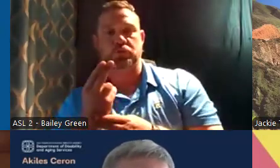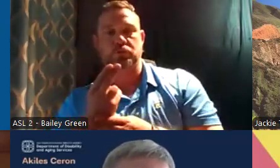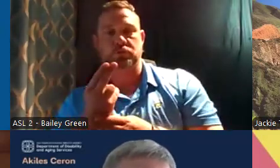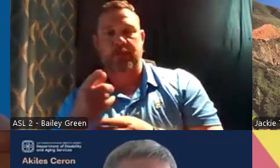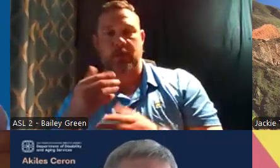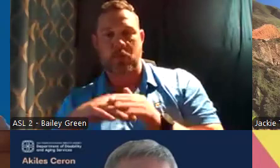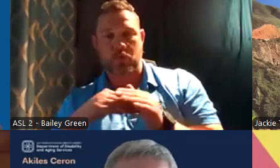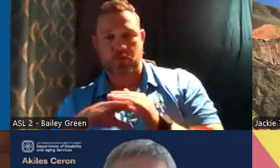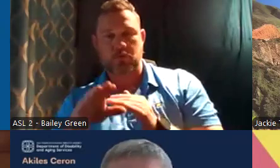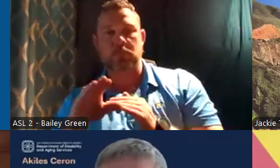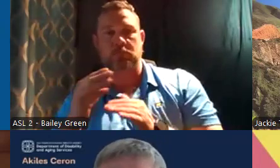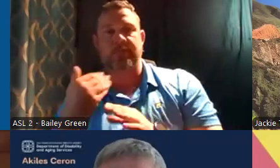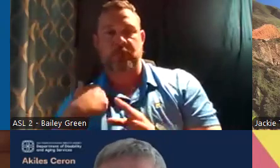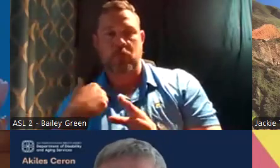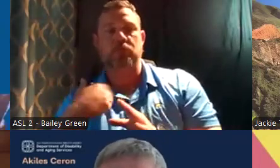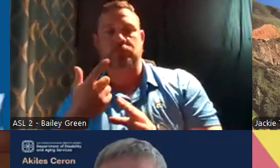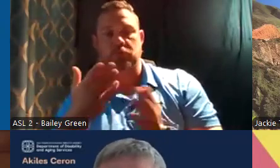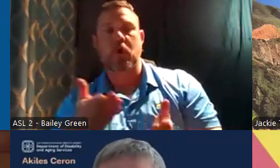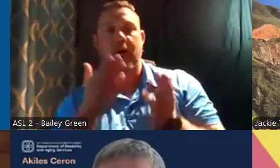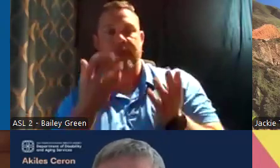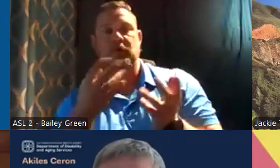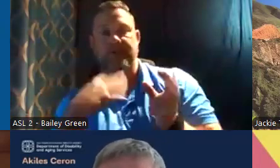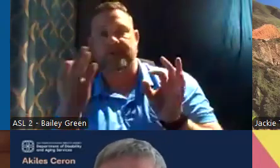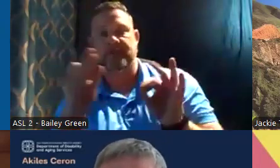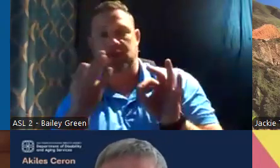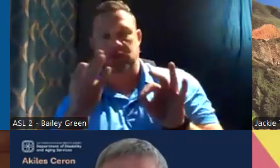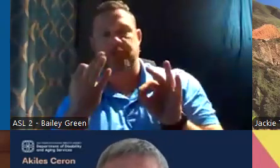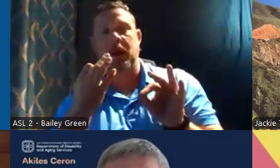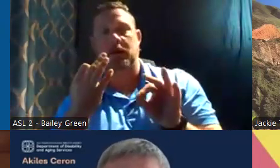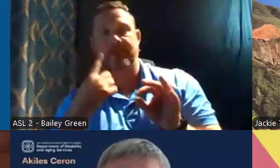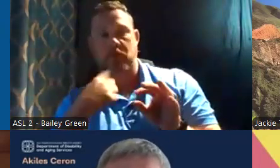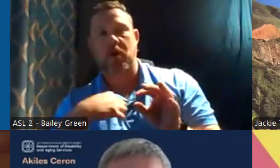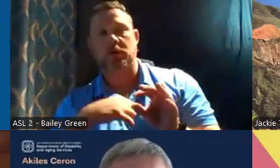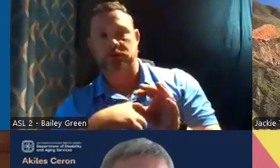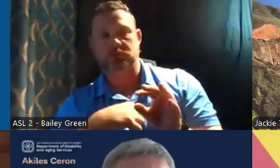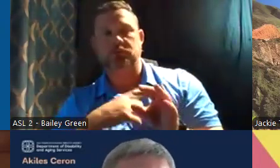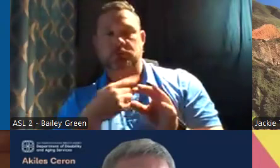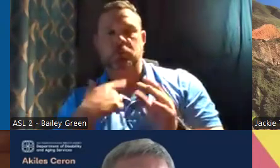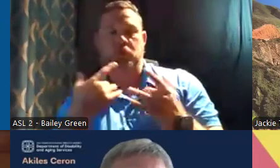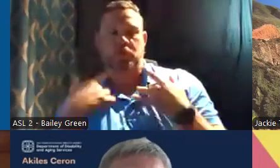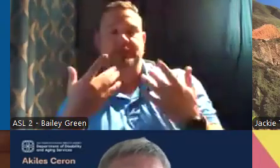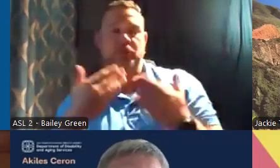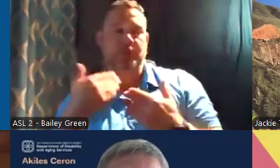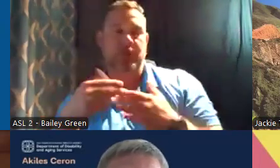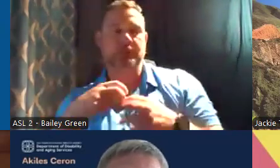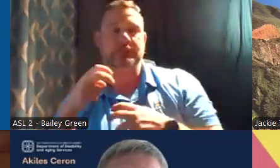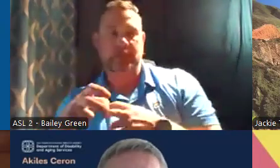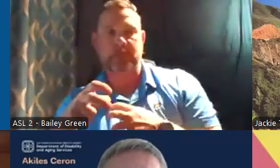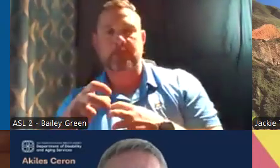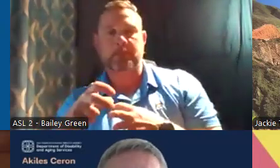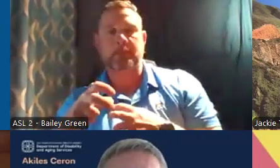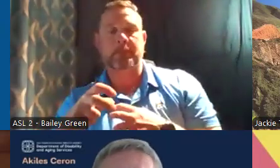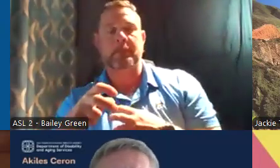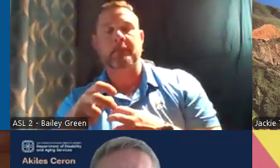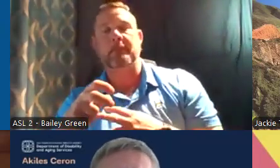I mentioned beforehand to offer that feedback for us as we're considering our next steps,